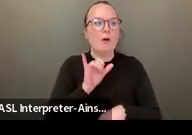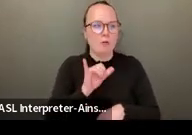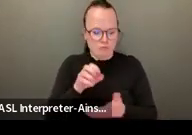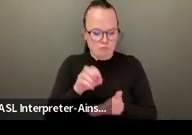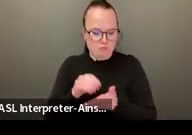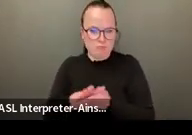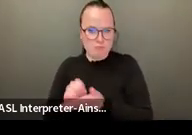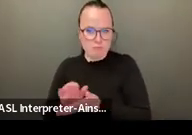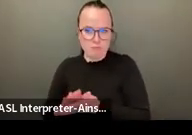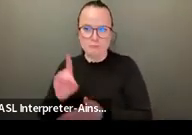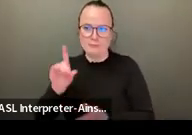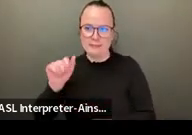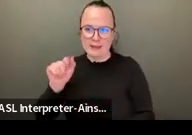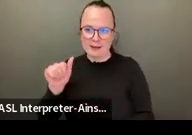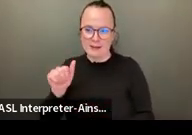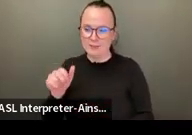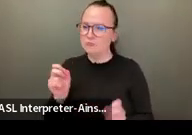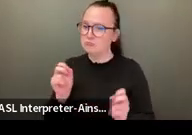that.